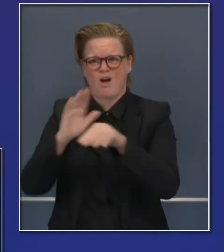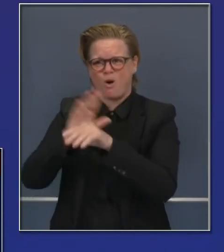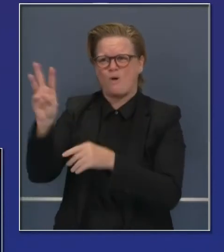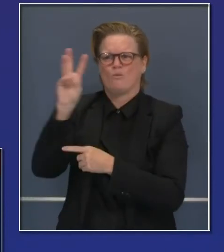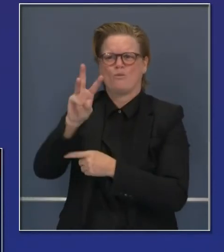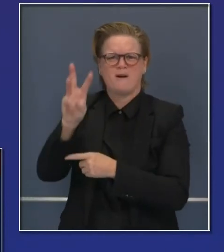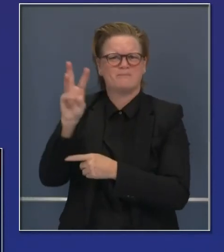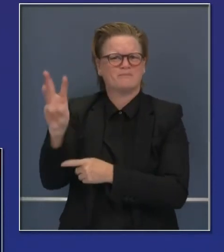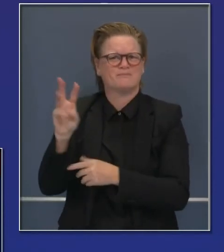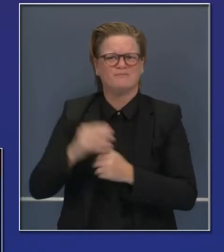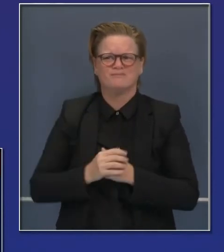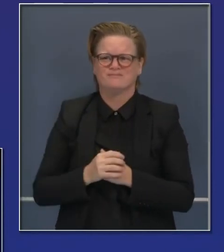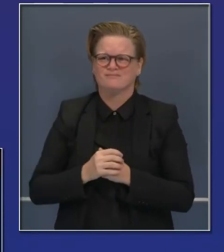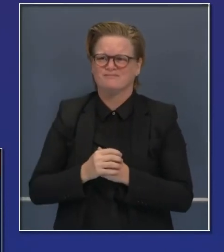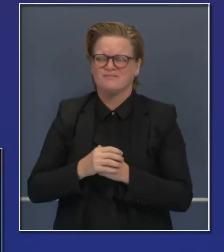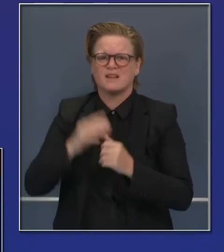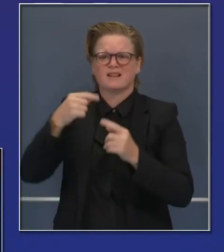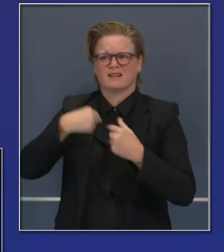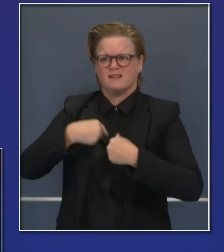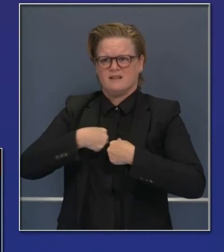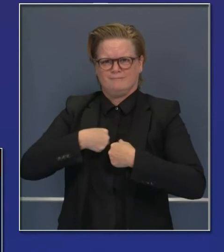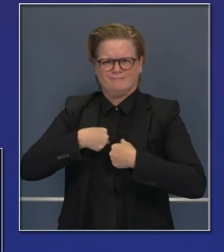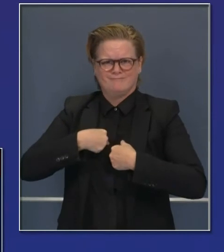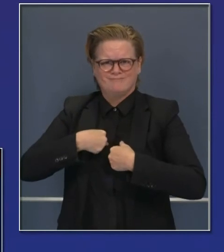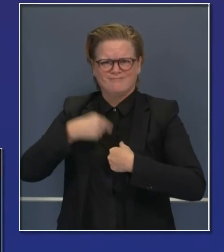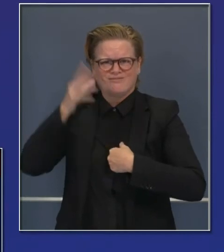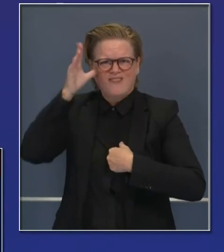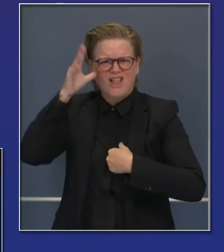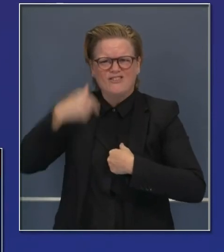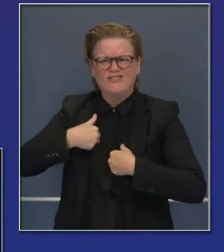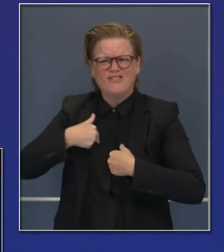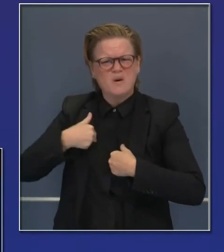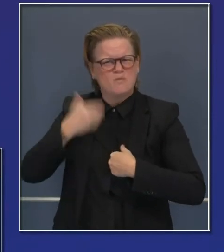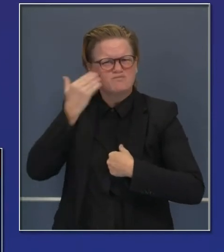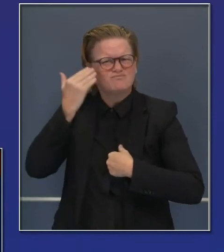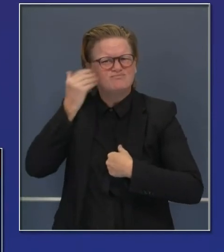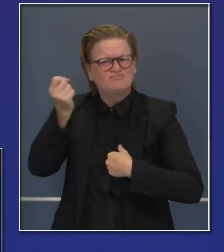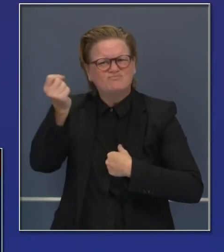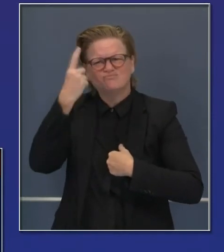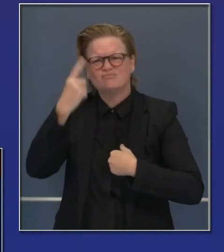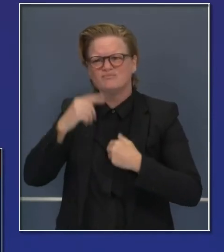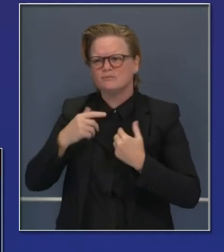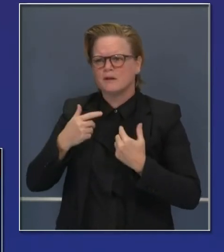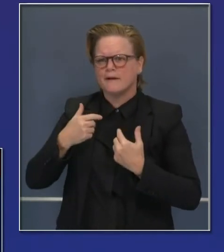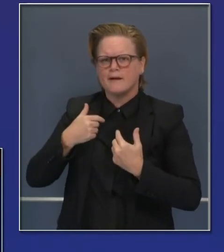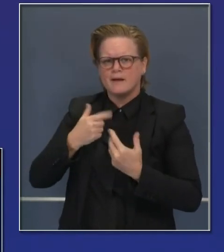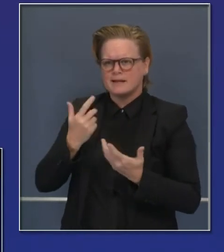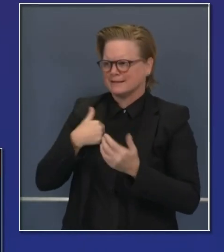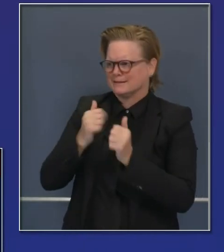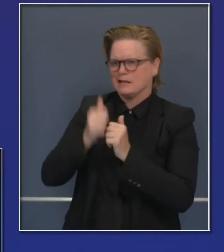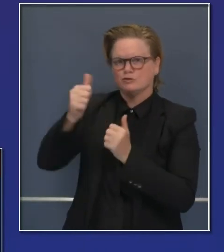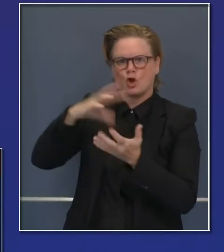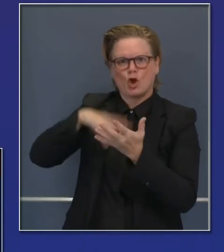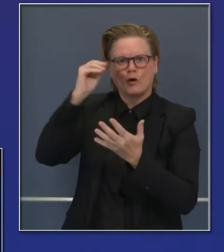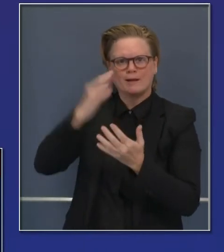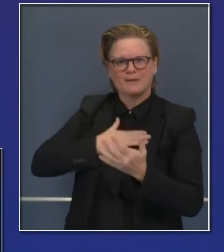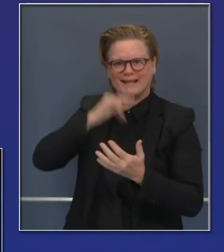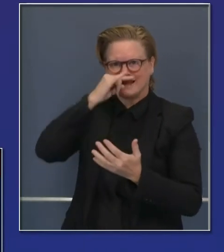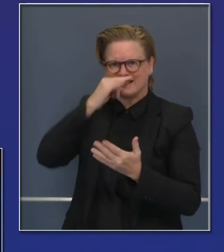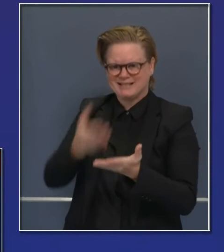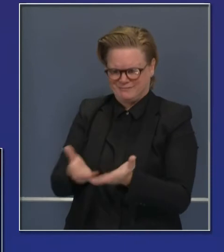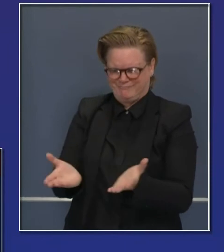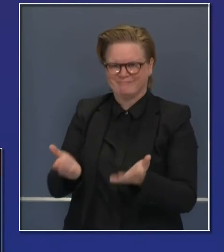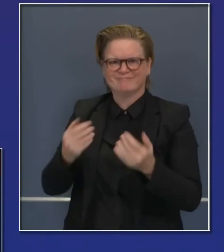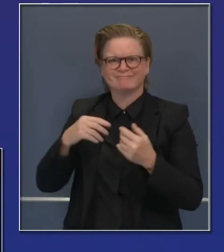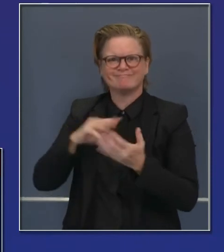young children. They are doing distance learning because their school shut down, was shut for some time, opened very